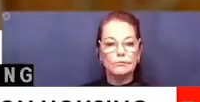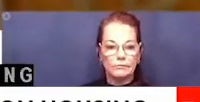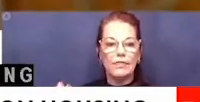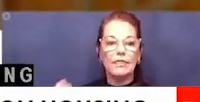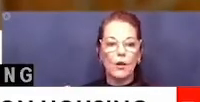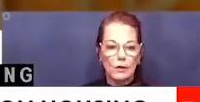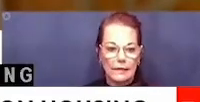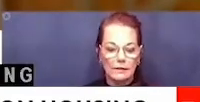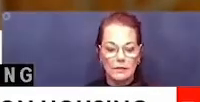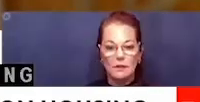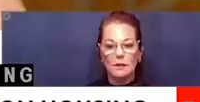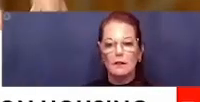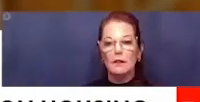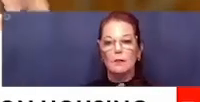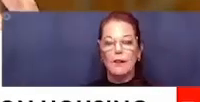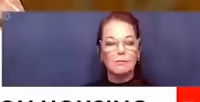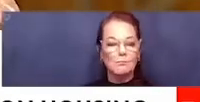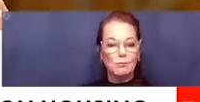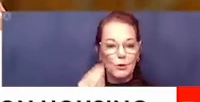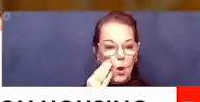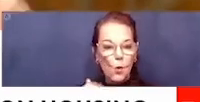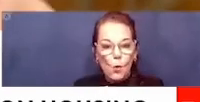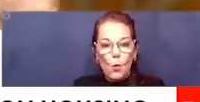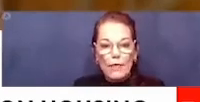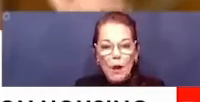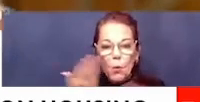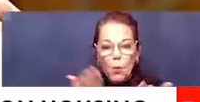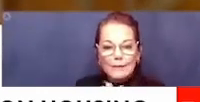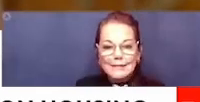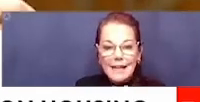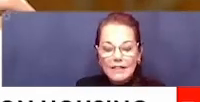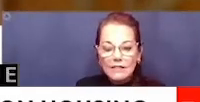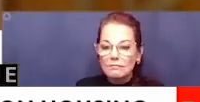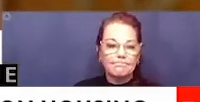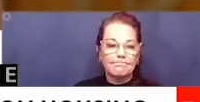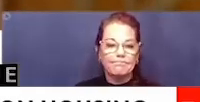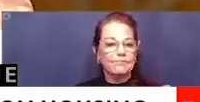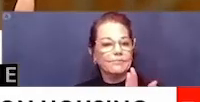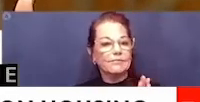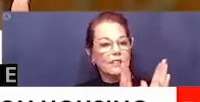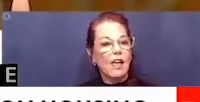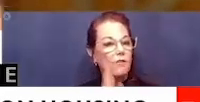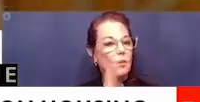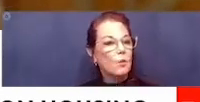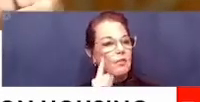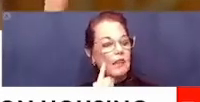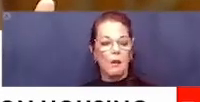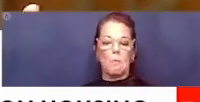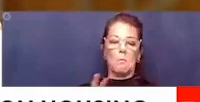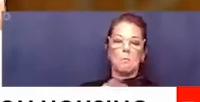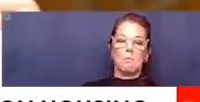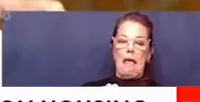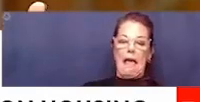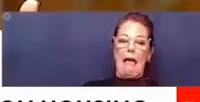incentives, the developer field will only continue to see access as a compliance issue. But what we